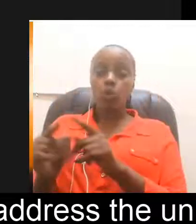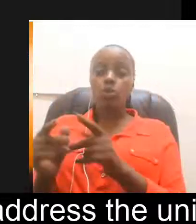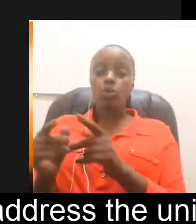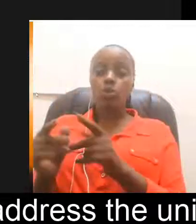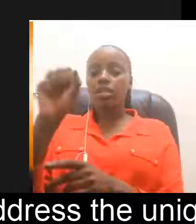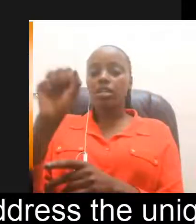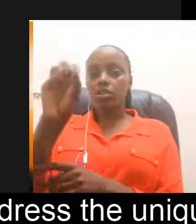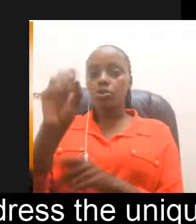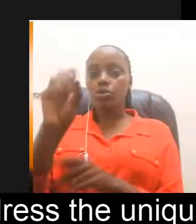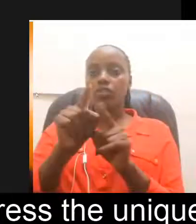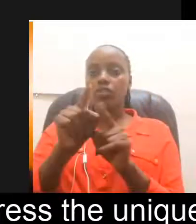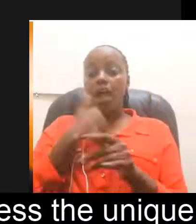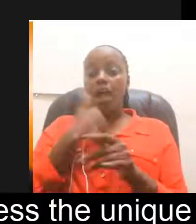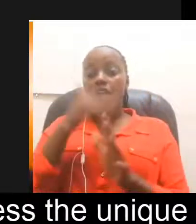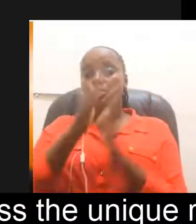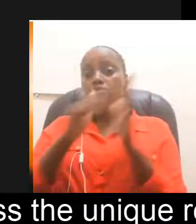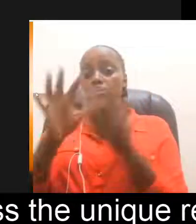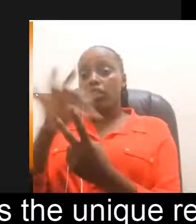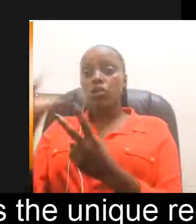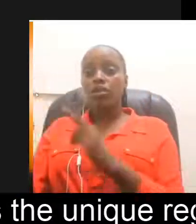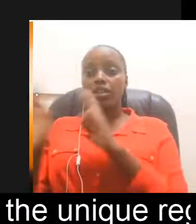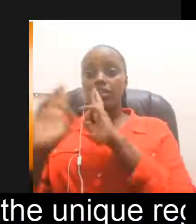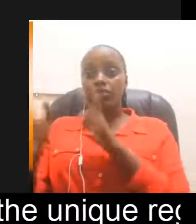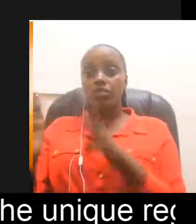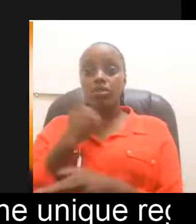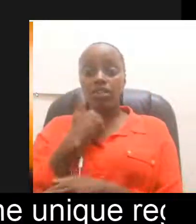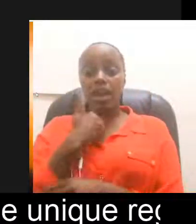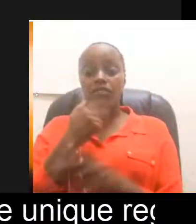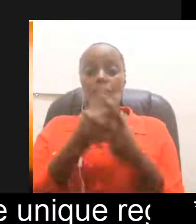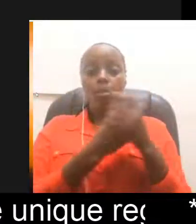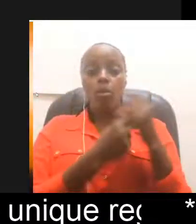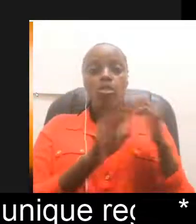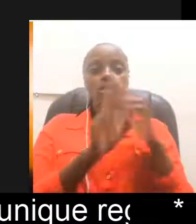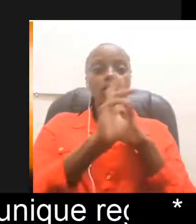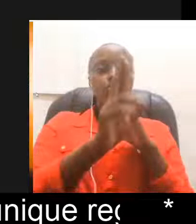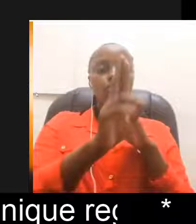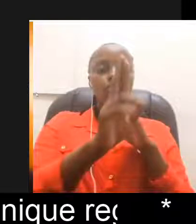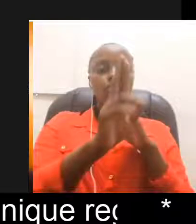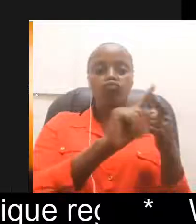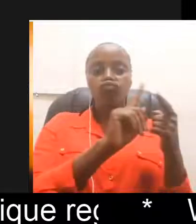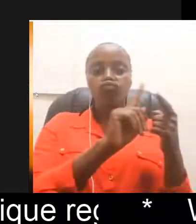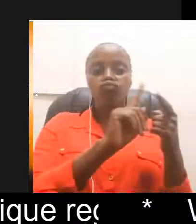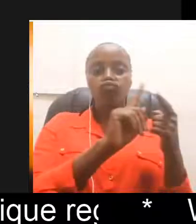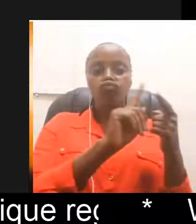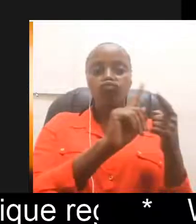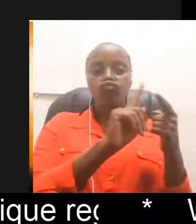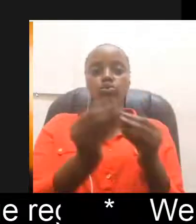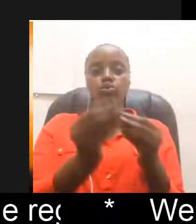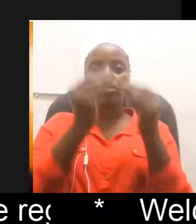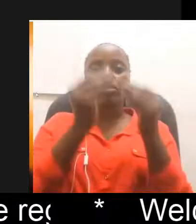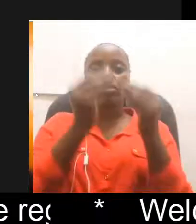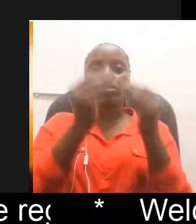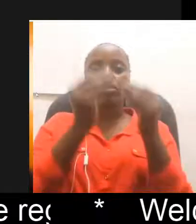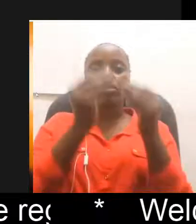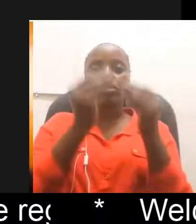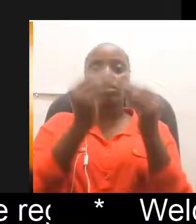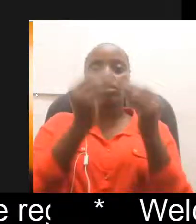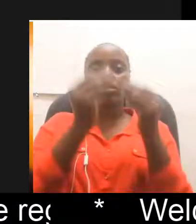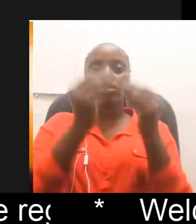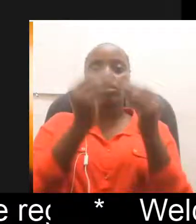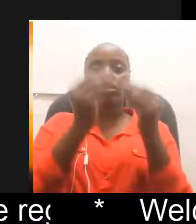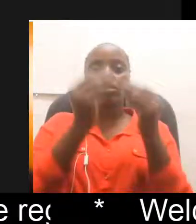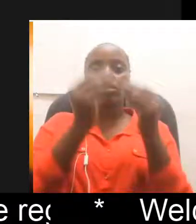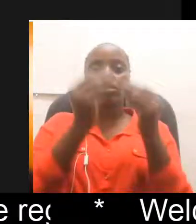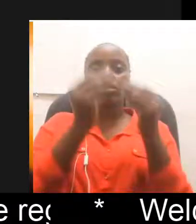the CSOs, we have prepared the alternative reports. Both reports, the first report that was submitted, and then the second